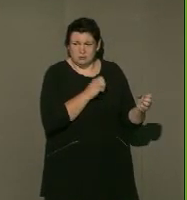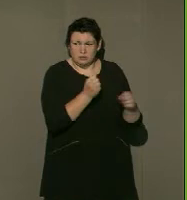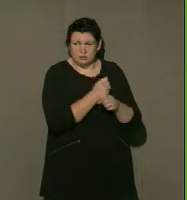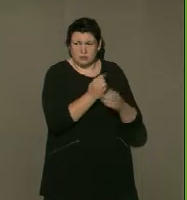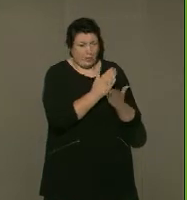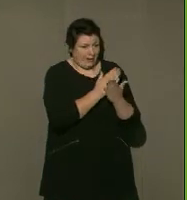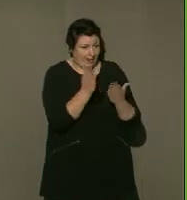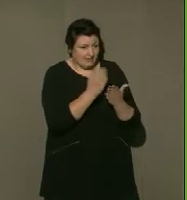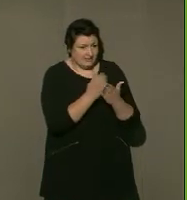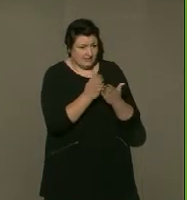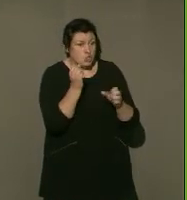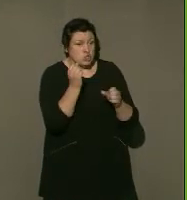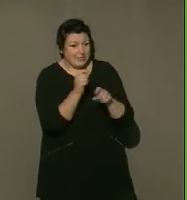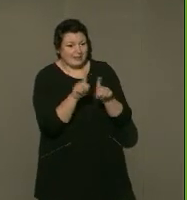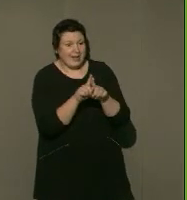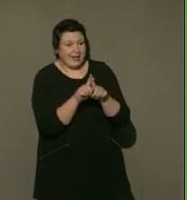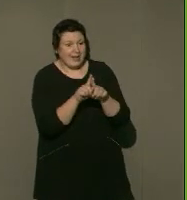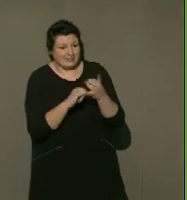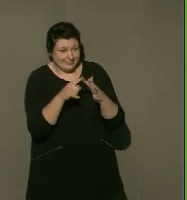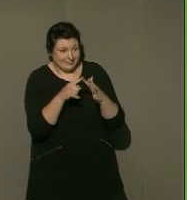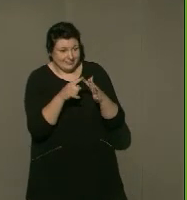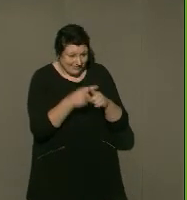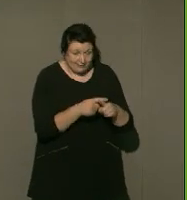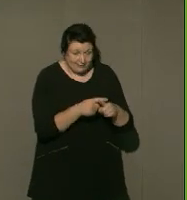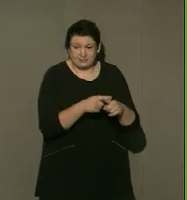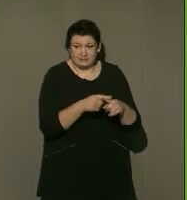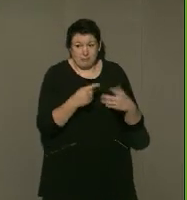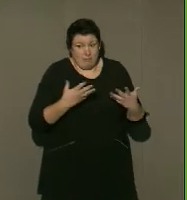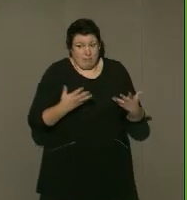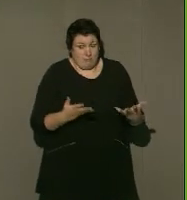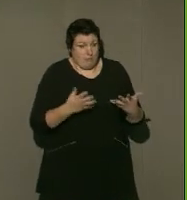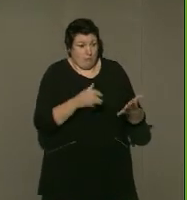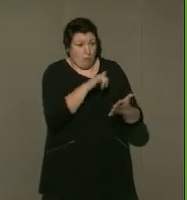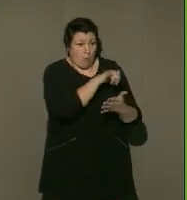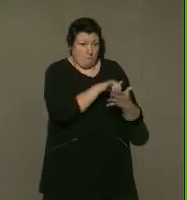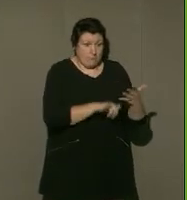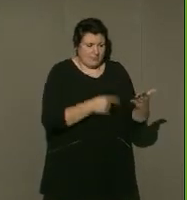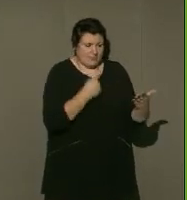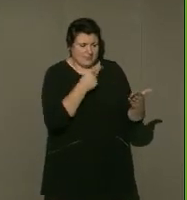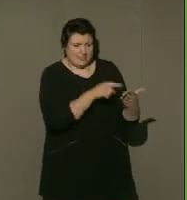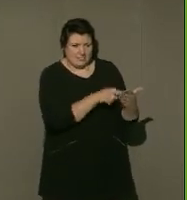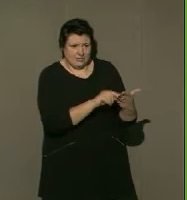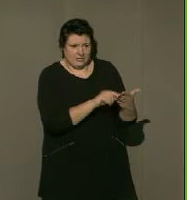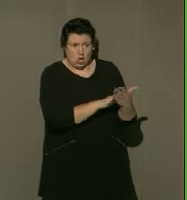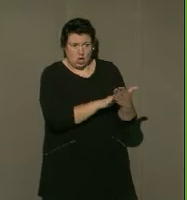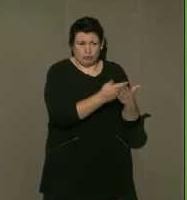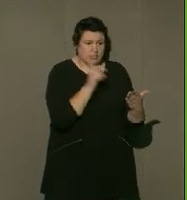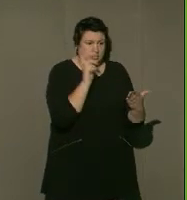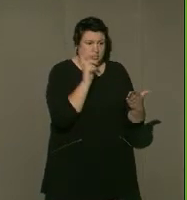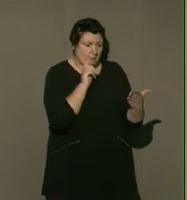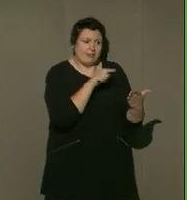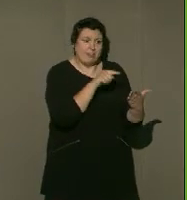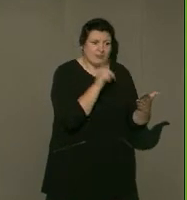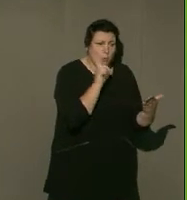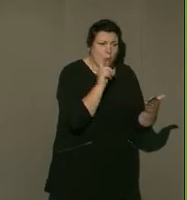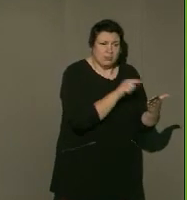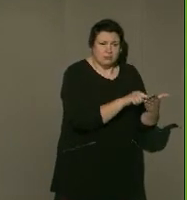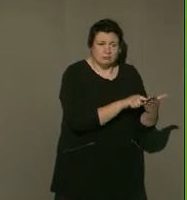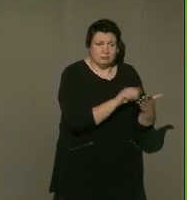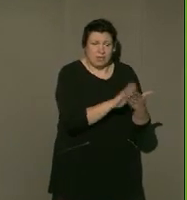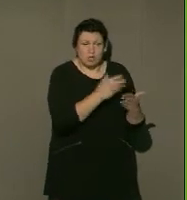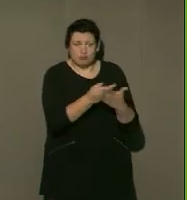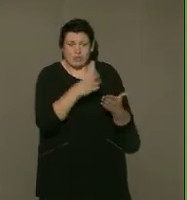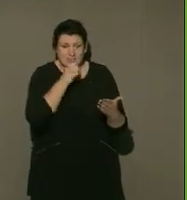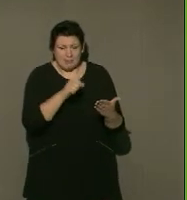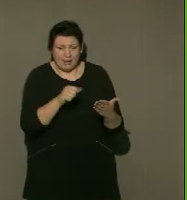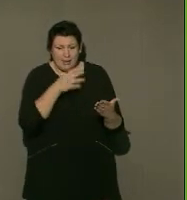and gender. But as far as I understand it, our current policy quite rightly states that trans women are women, trans men are men, and